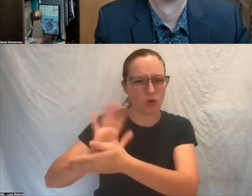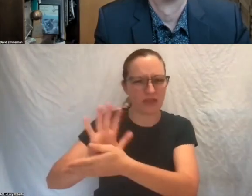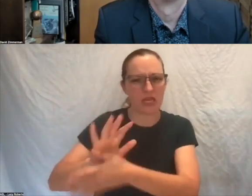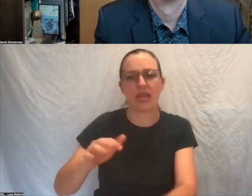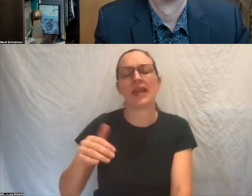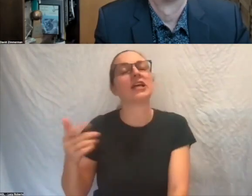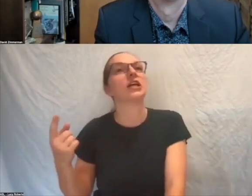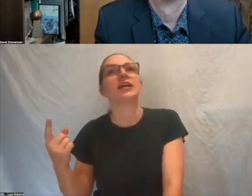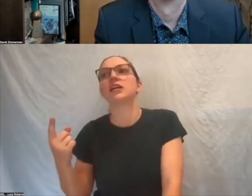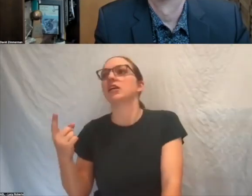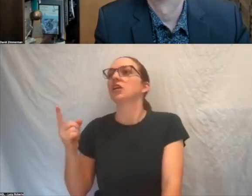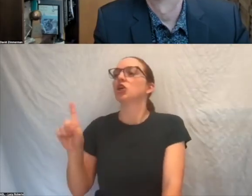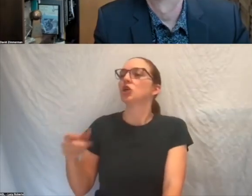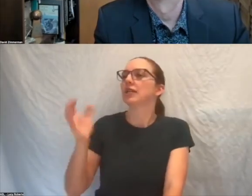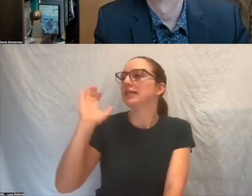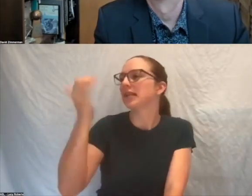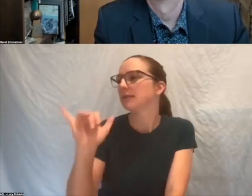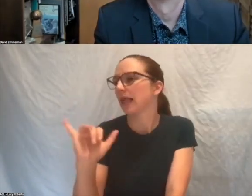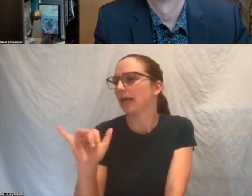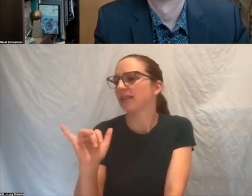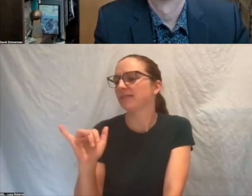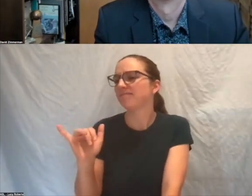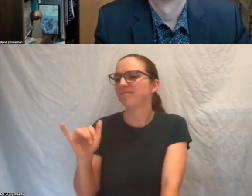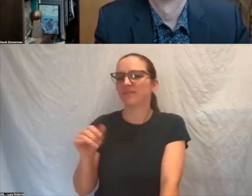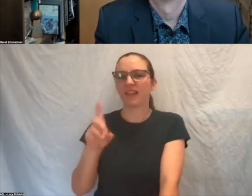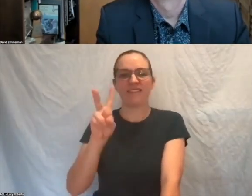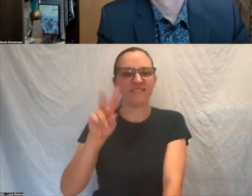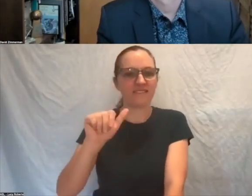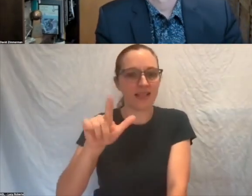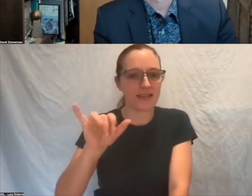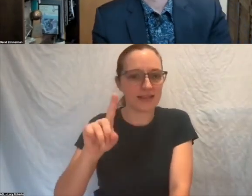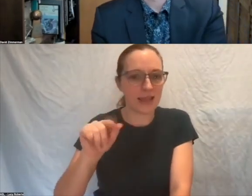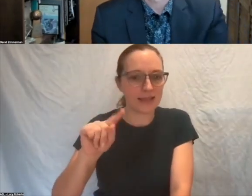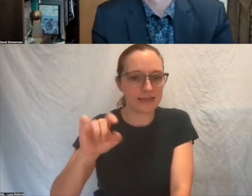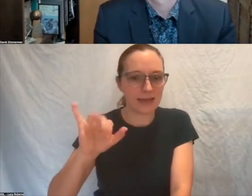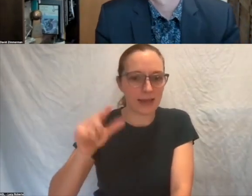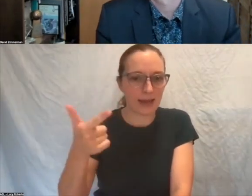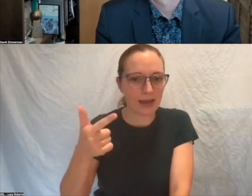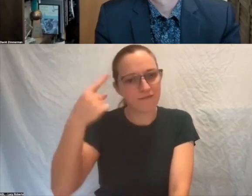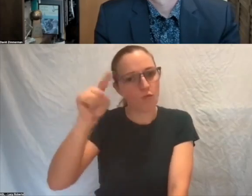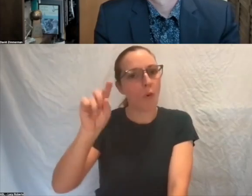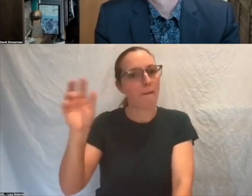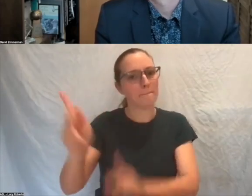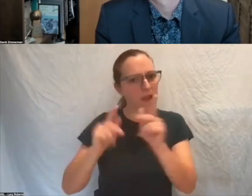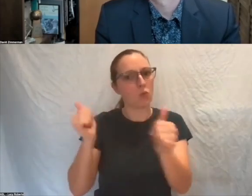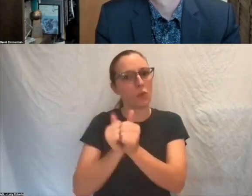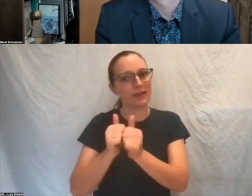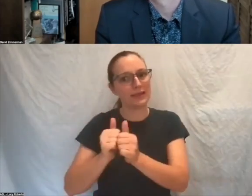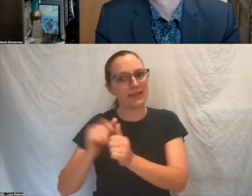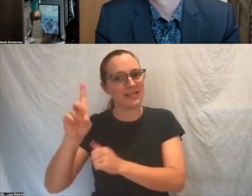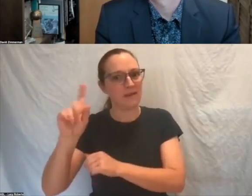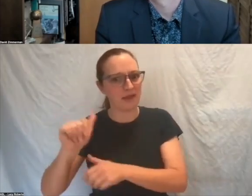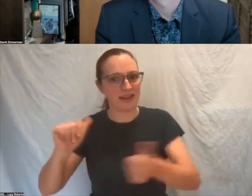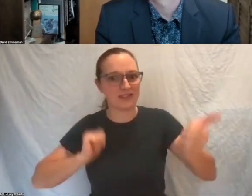it just seems like it's very validating for people with disabilities that are acting right now, and it